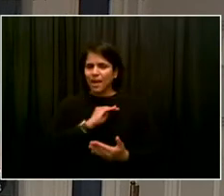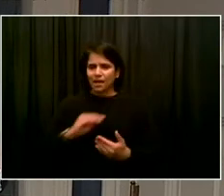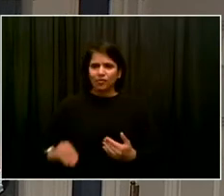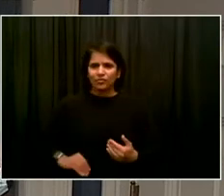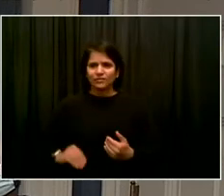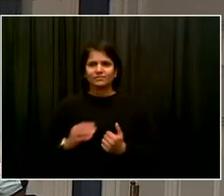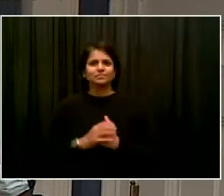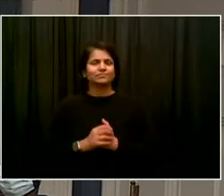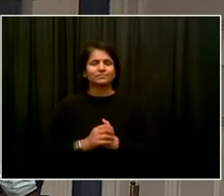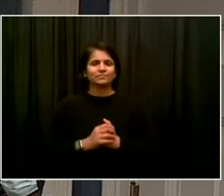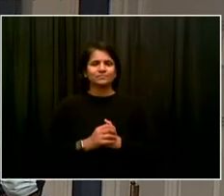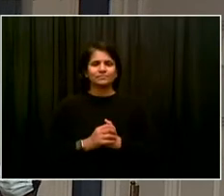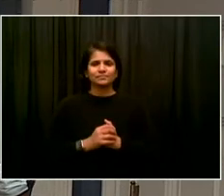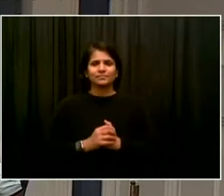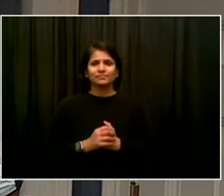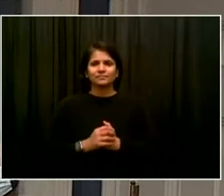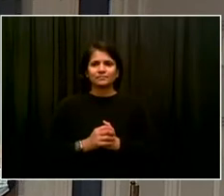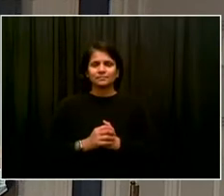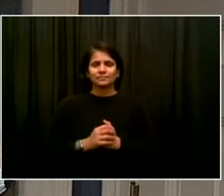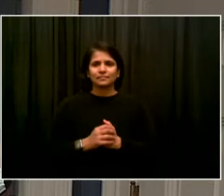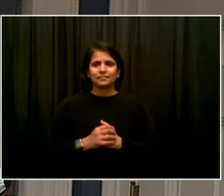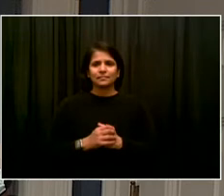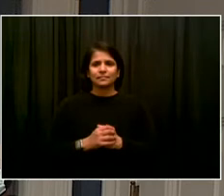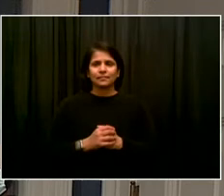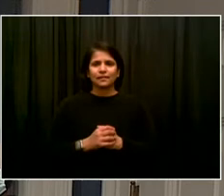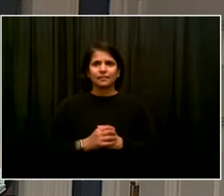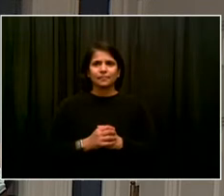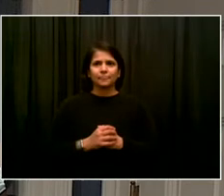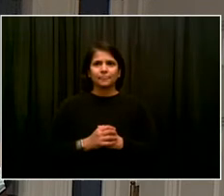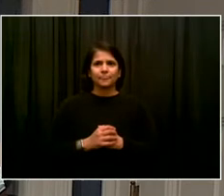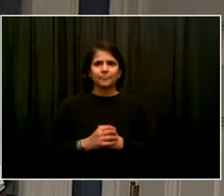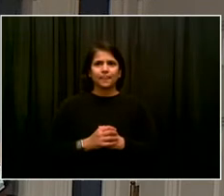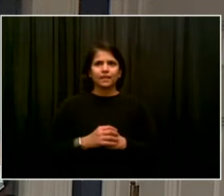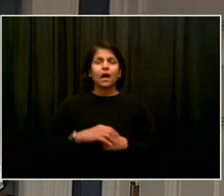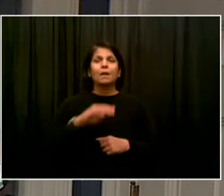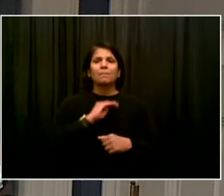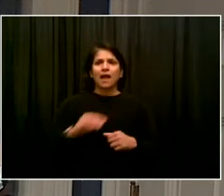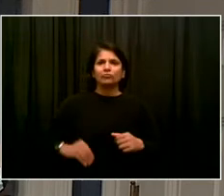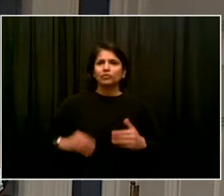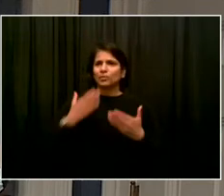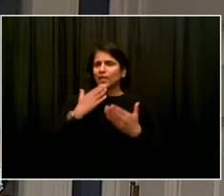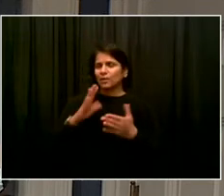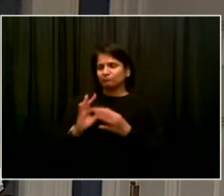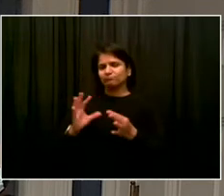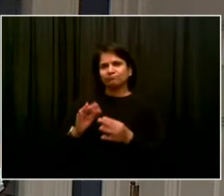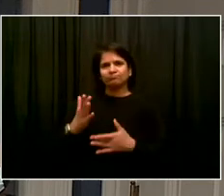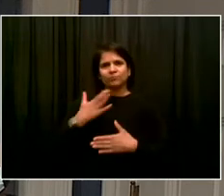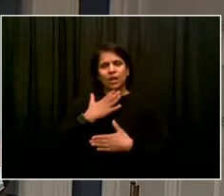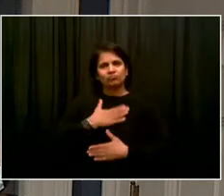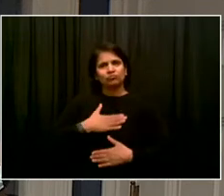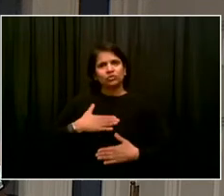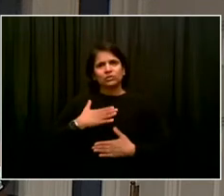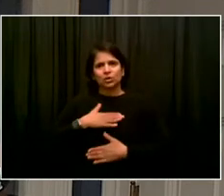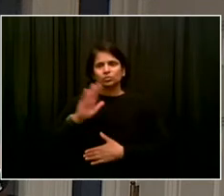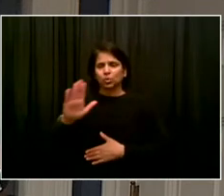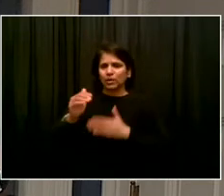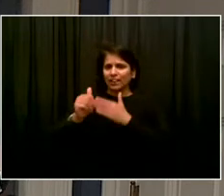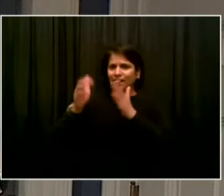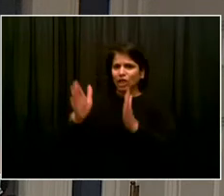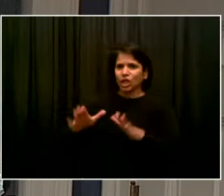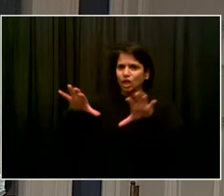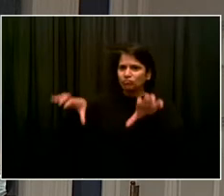I really, really admire the leadership you provided. Thank you, sir. And I want to say